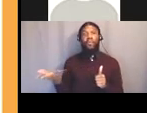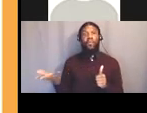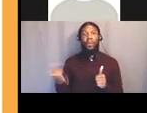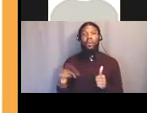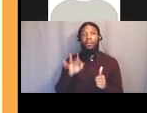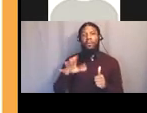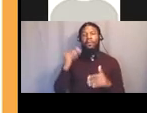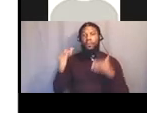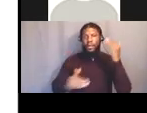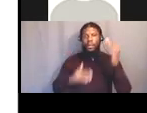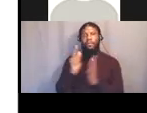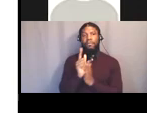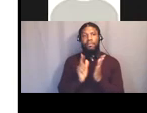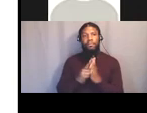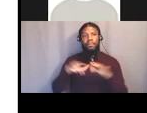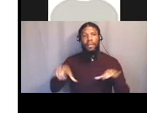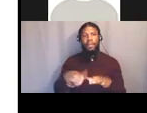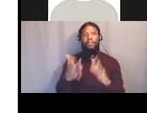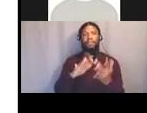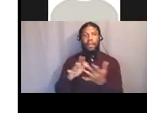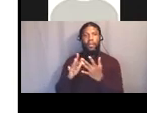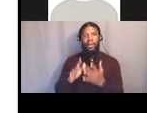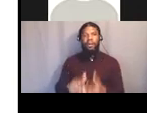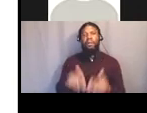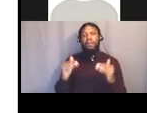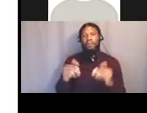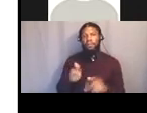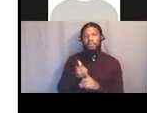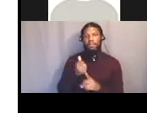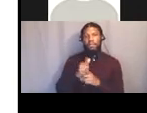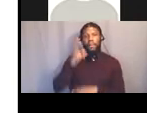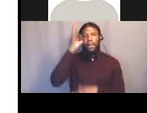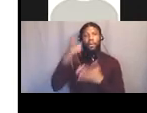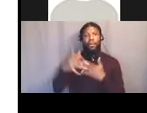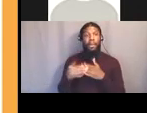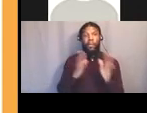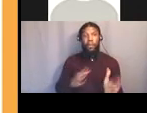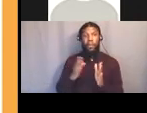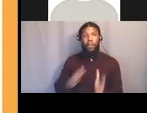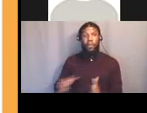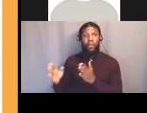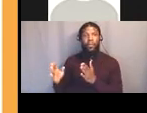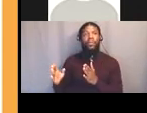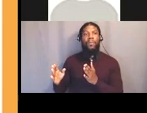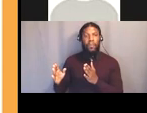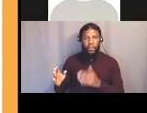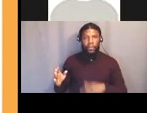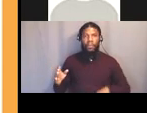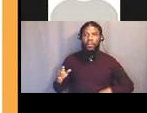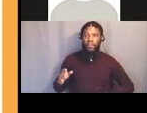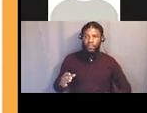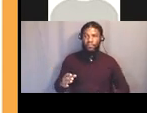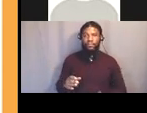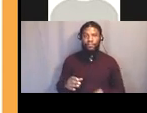Network. PLAN is a parent-led, parent-organized coalition here in New York that has